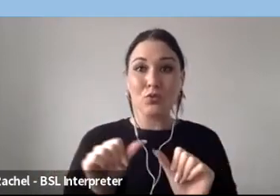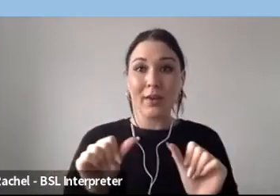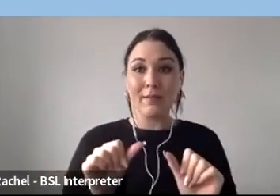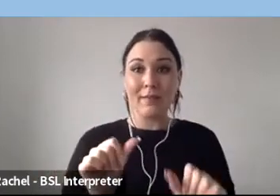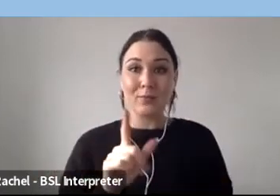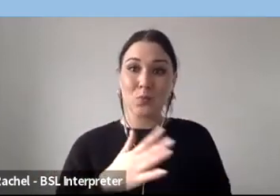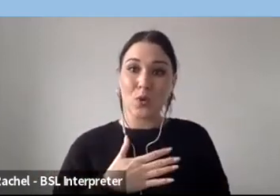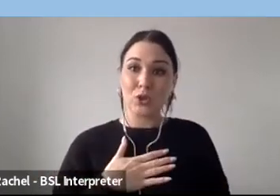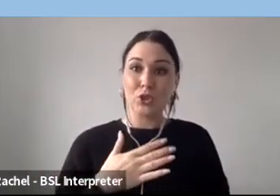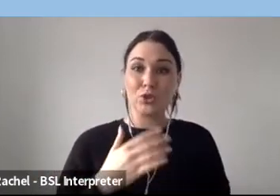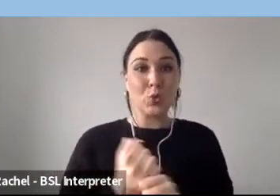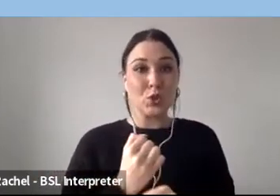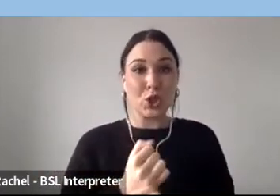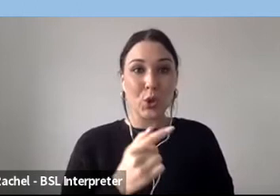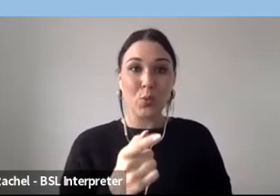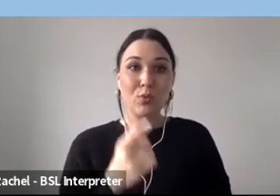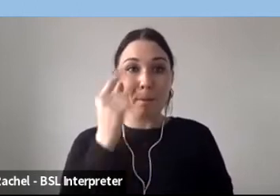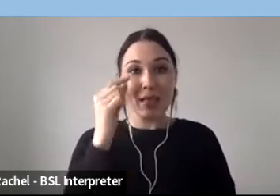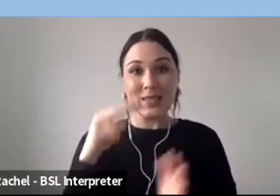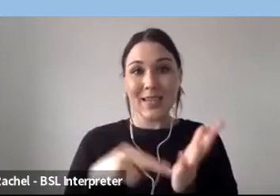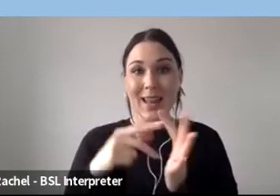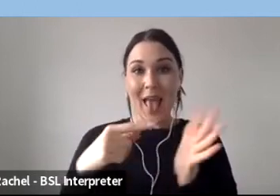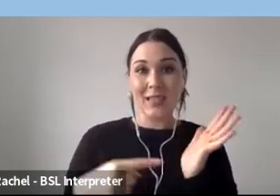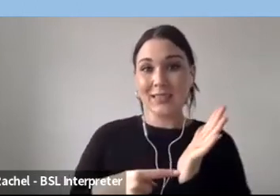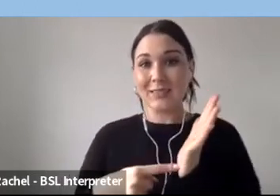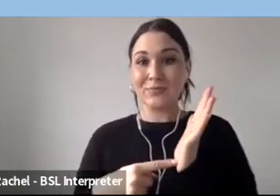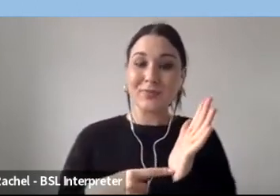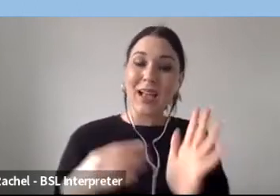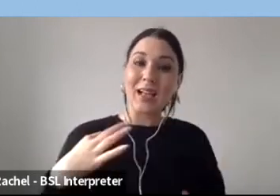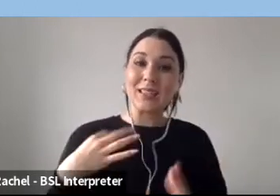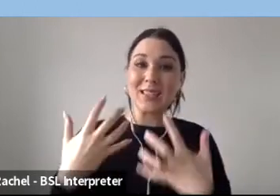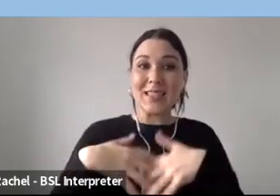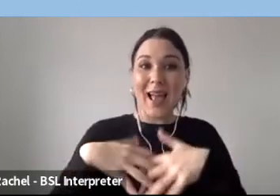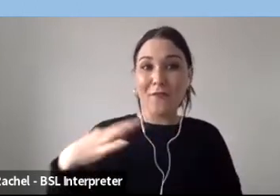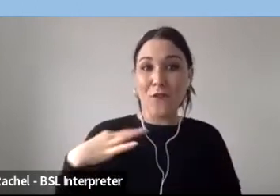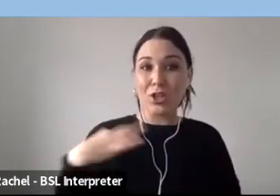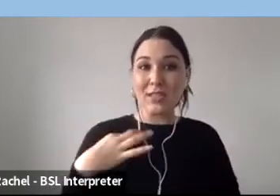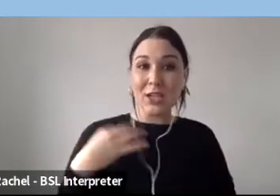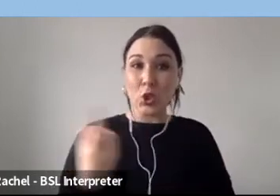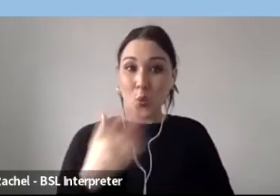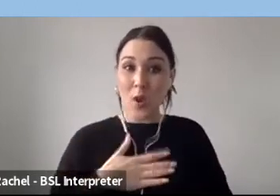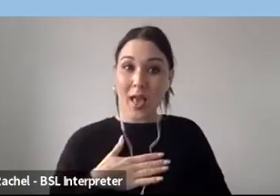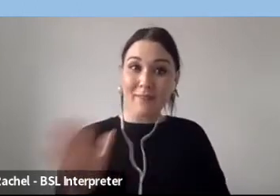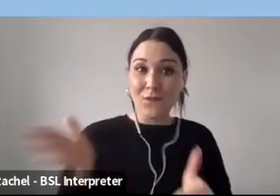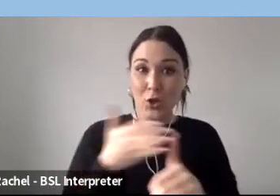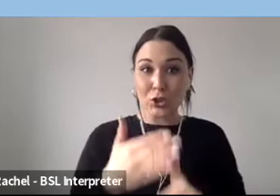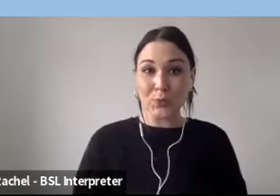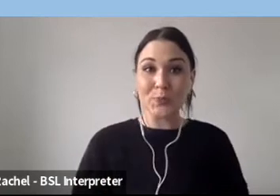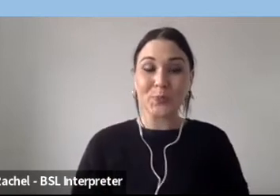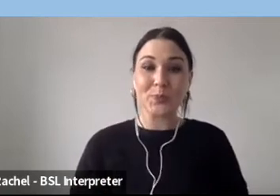you do at AbilityNet as tech volunteers. Who would like to go first?